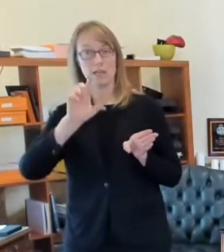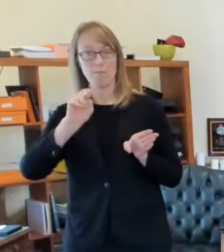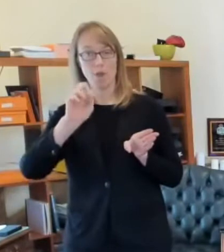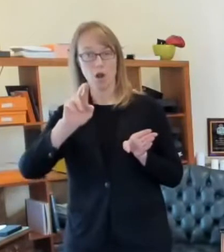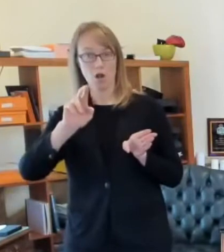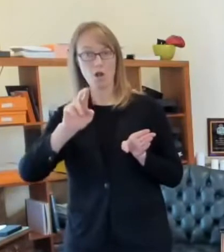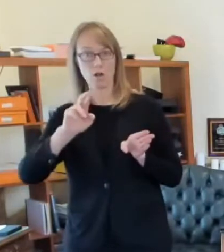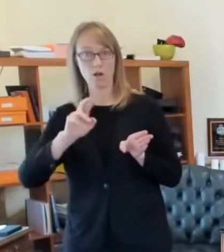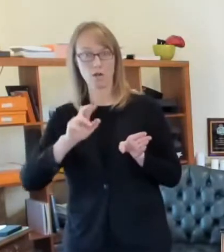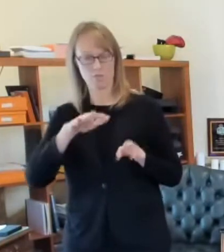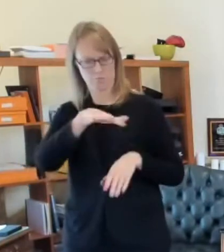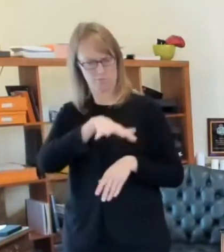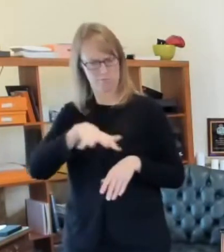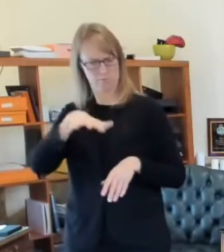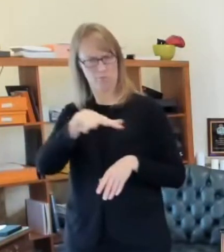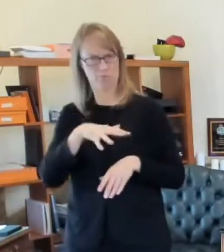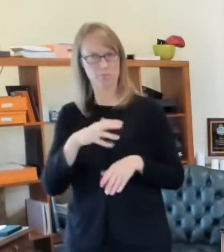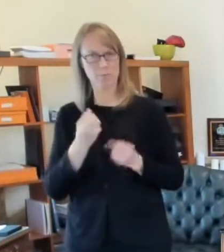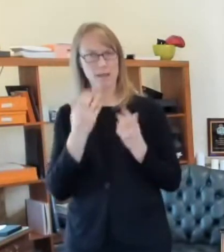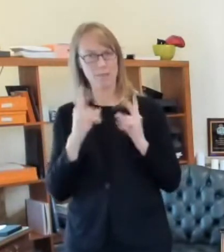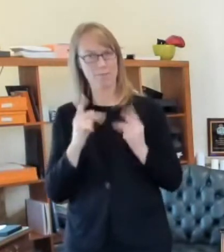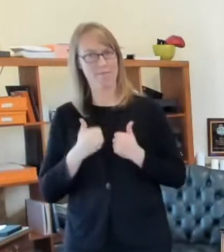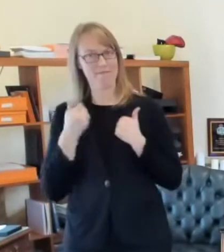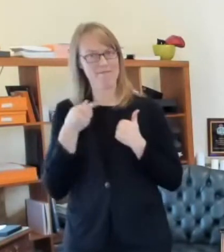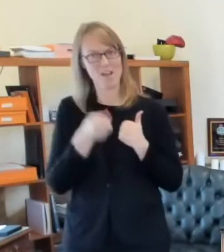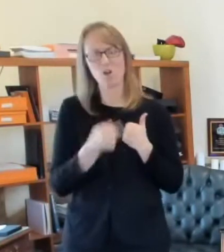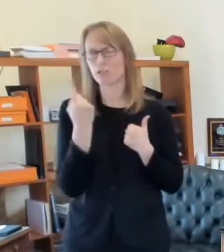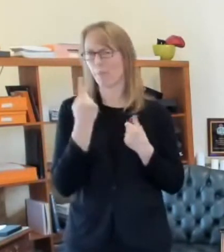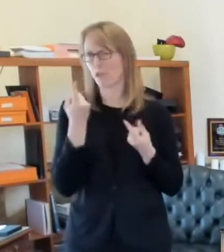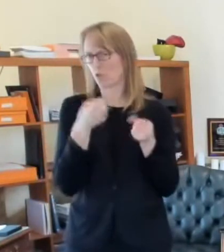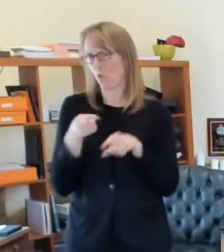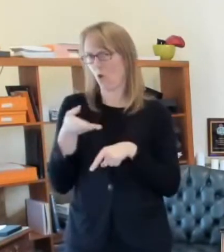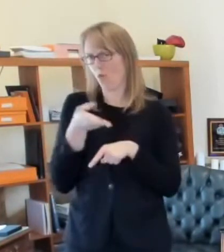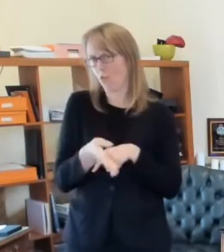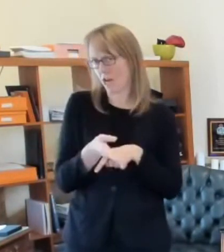So something's going on there.